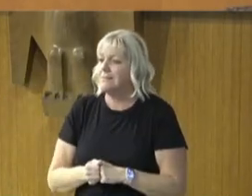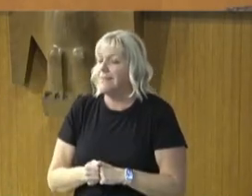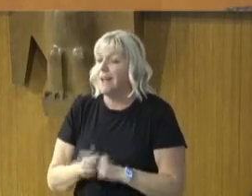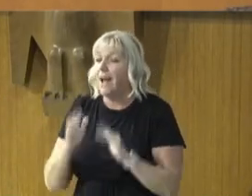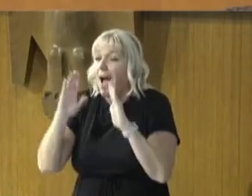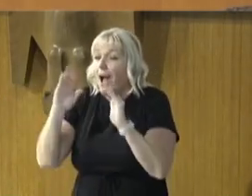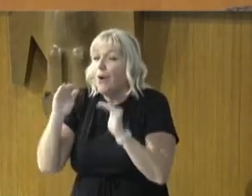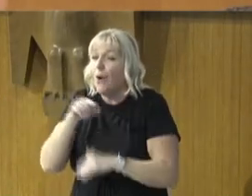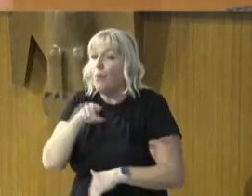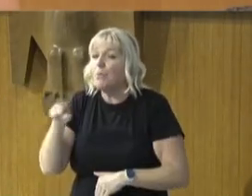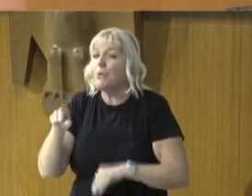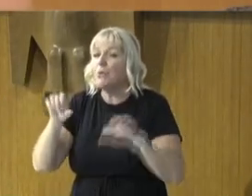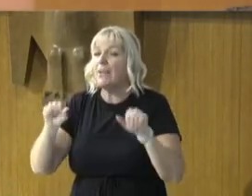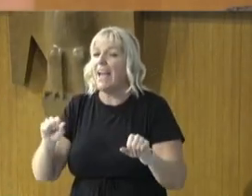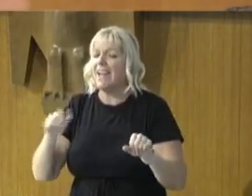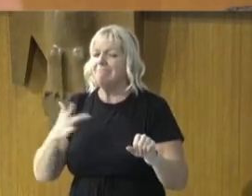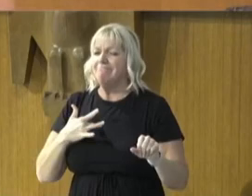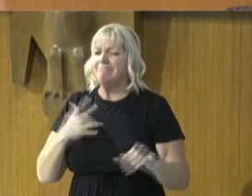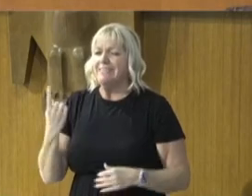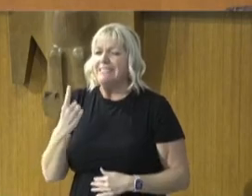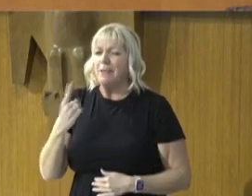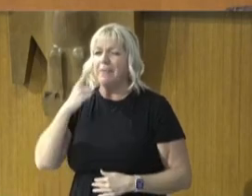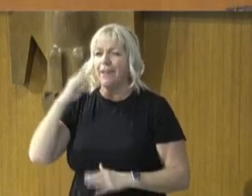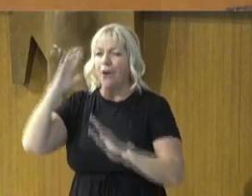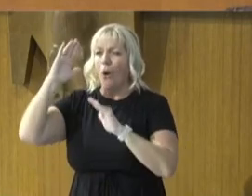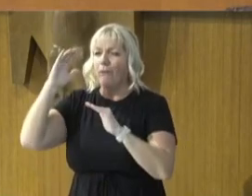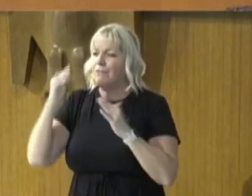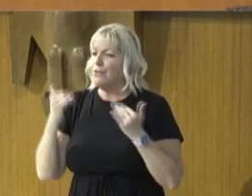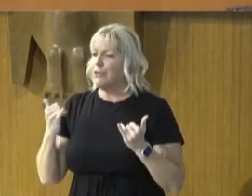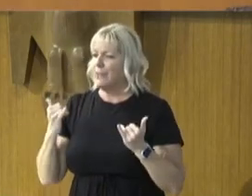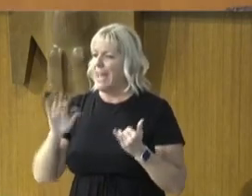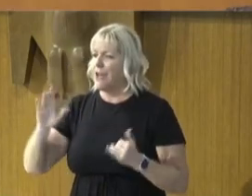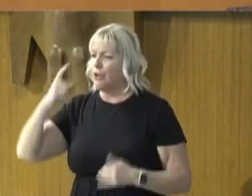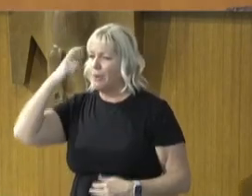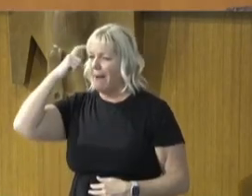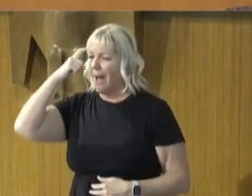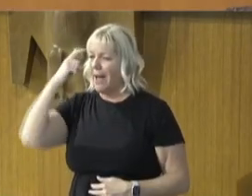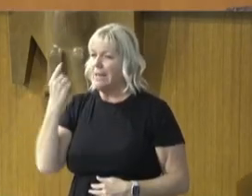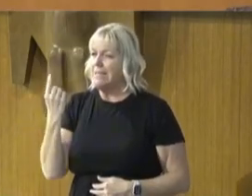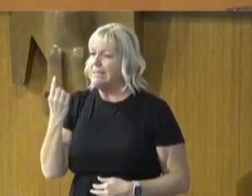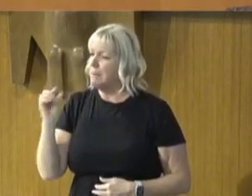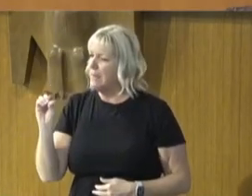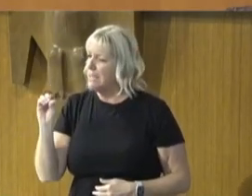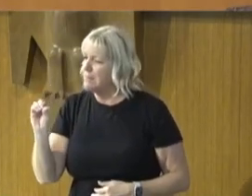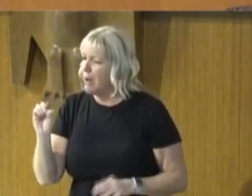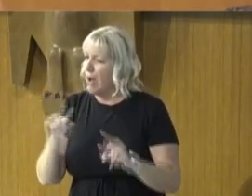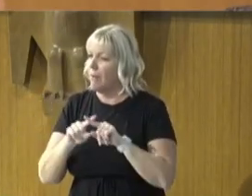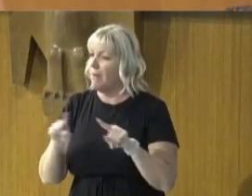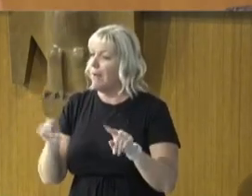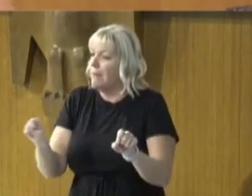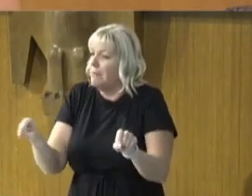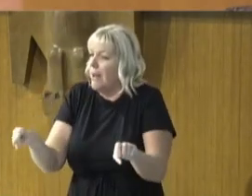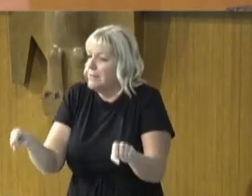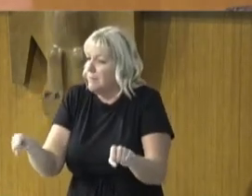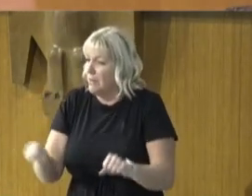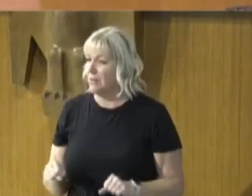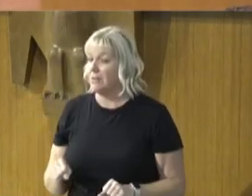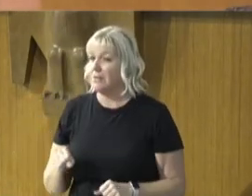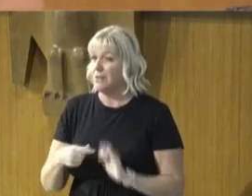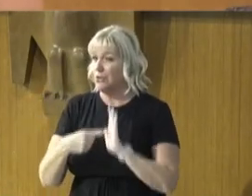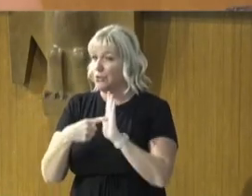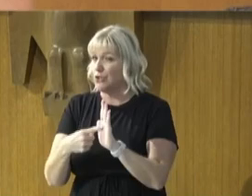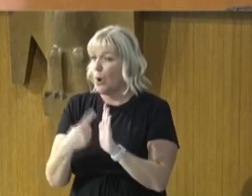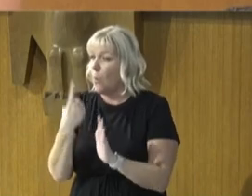something hopeful today in your mind's eye, something small but tangible, an act of faith